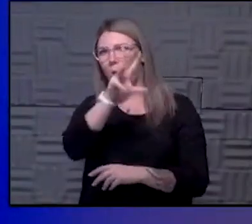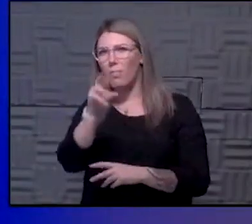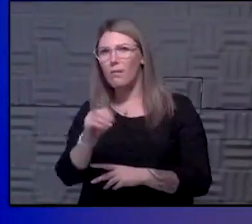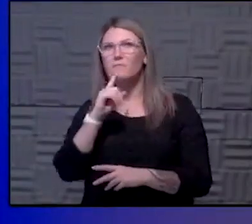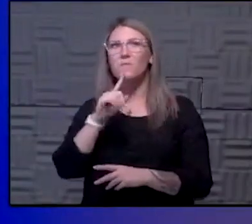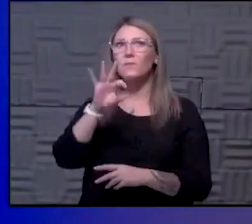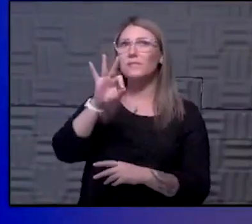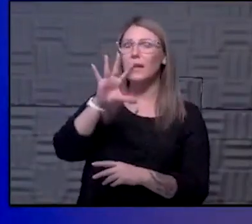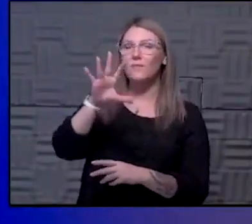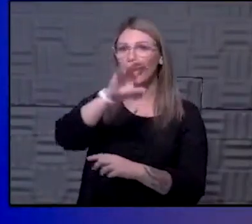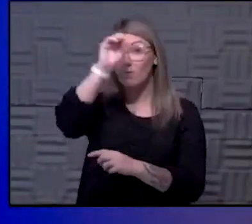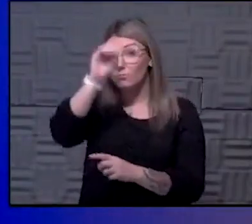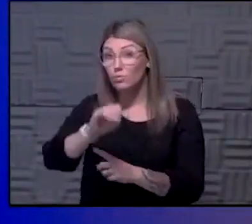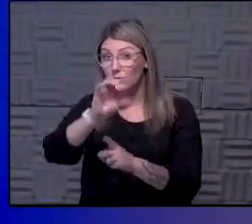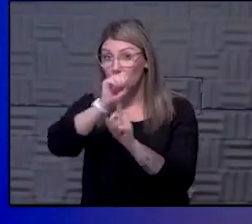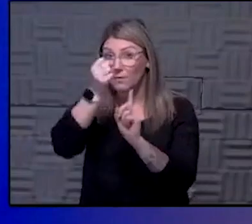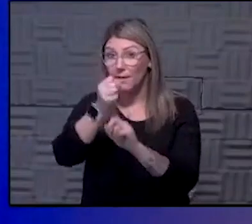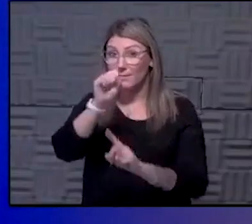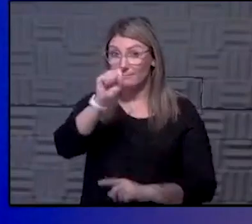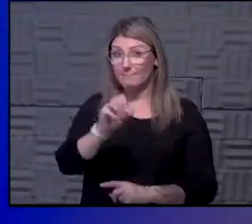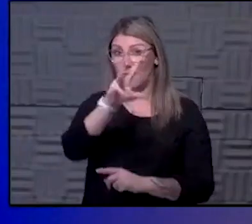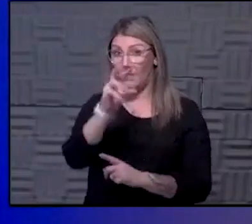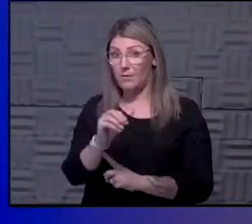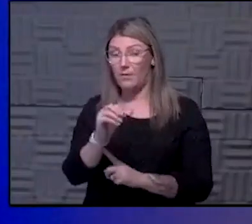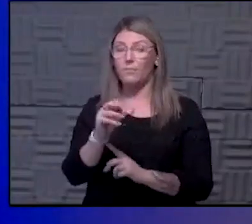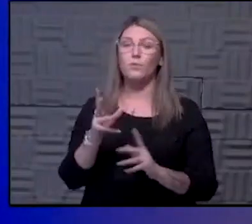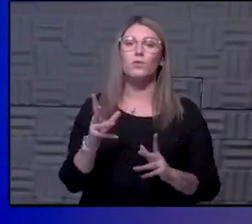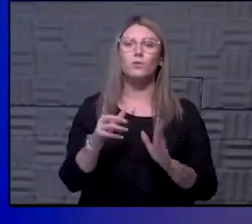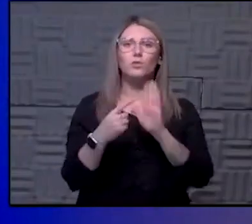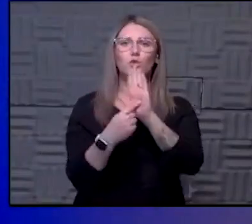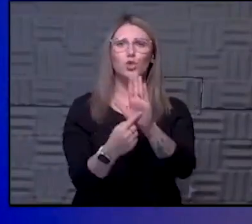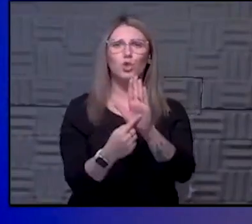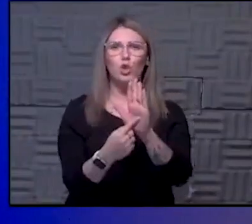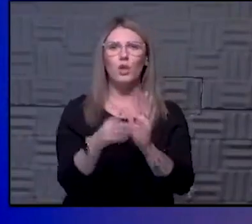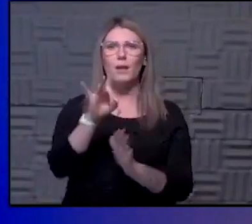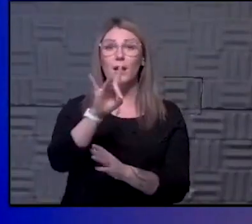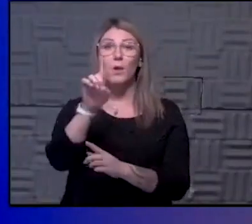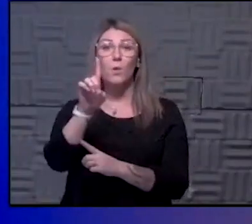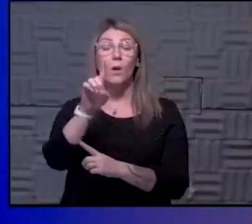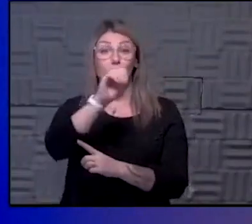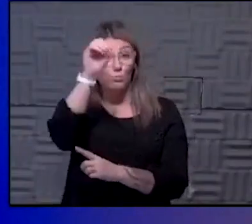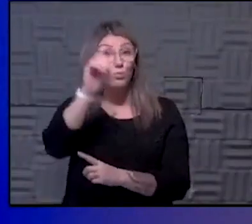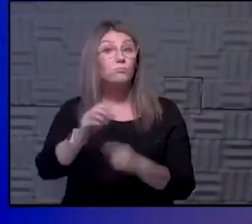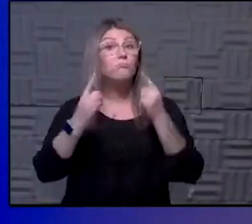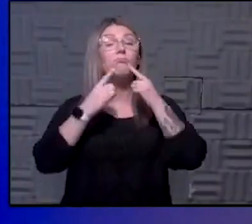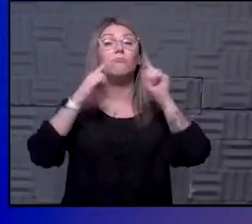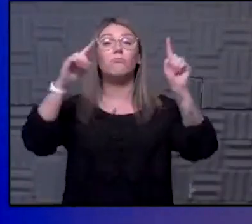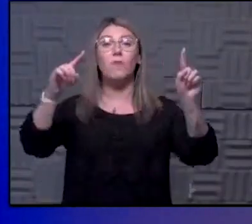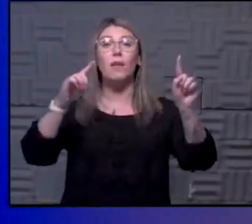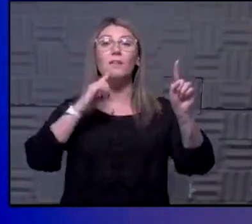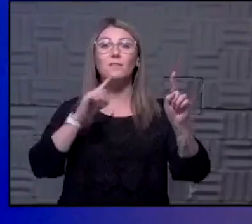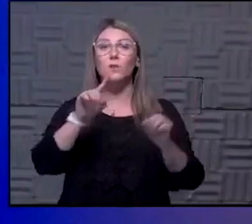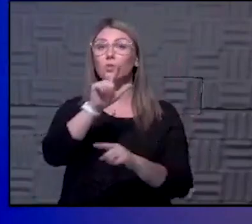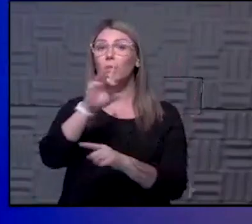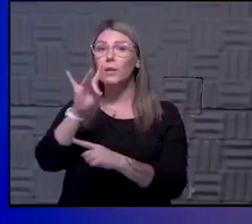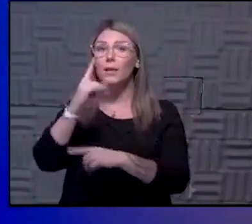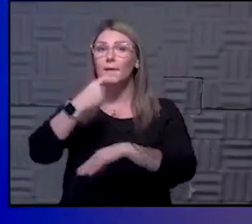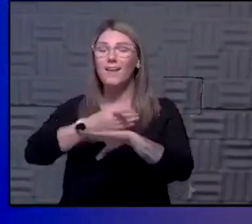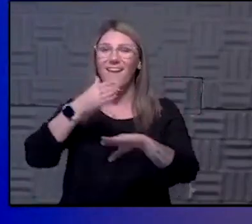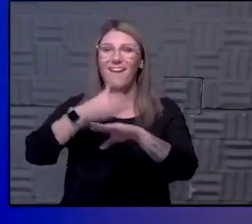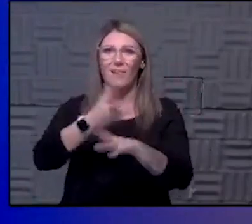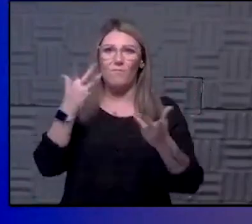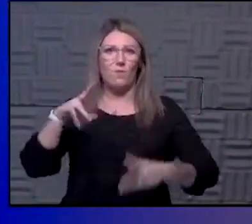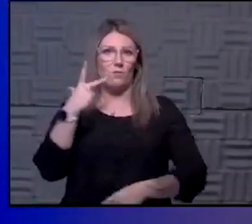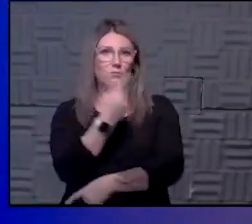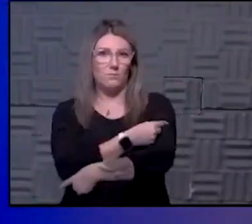of cases in South Africa. It showed to have 81% effectiveness 28 days after the vaccine